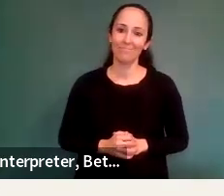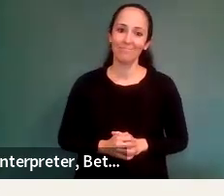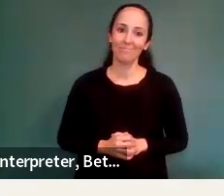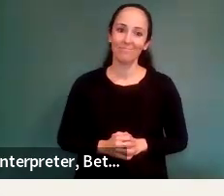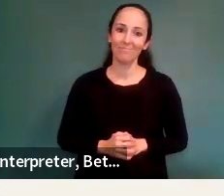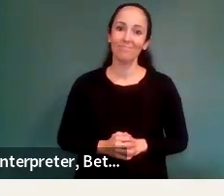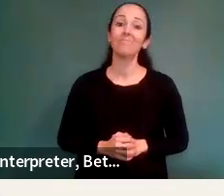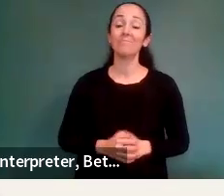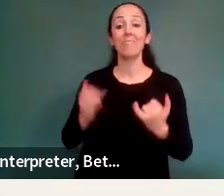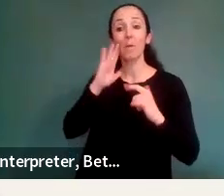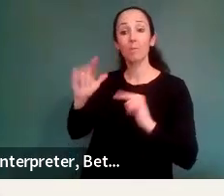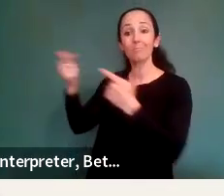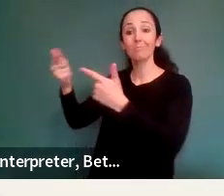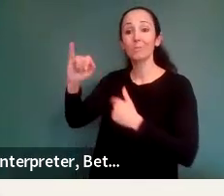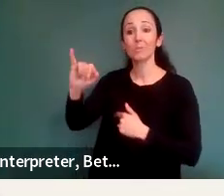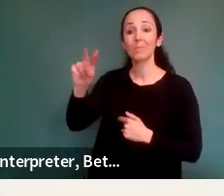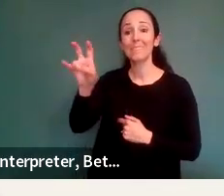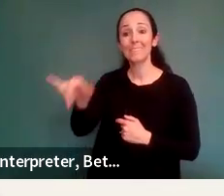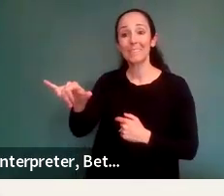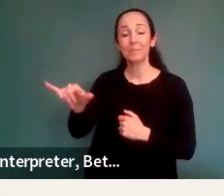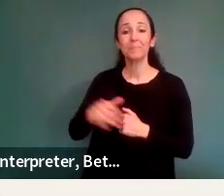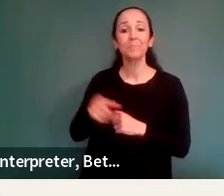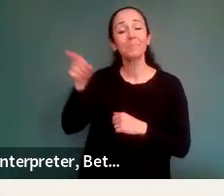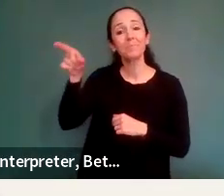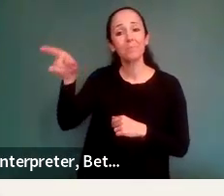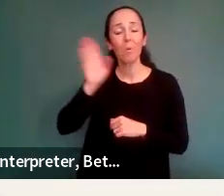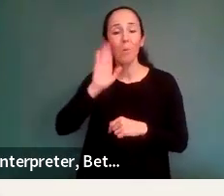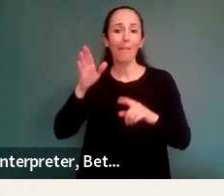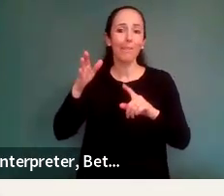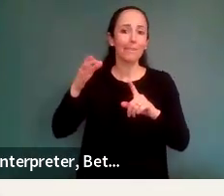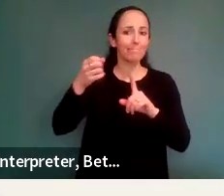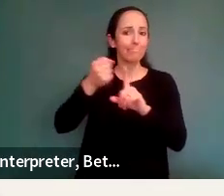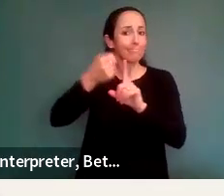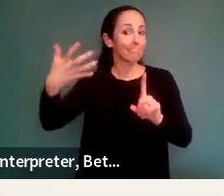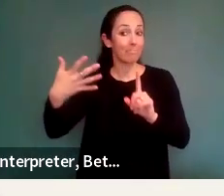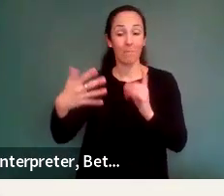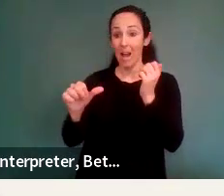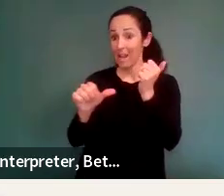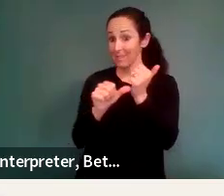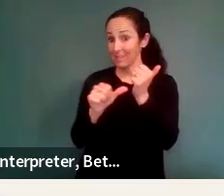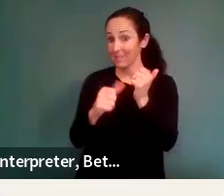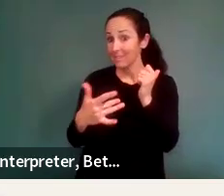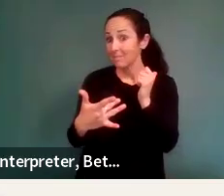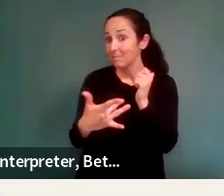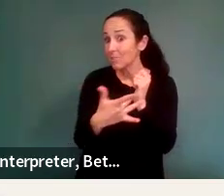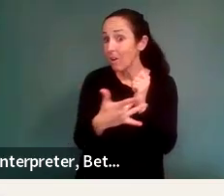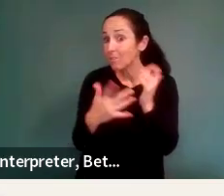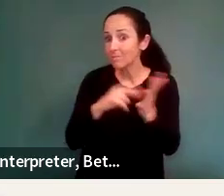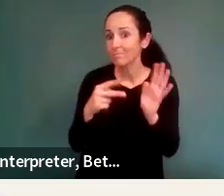So I'm going to pass it over to Izzy to tell you about what is assistive technology.